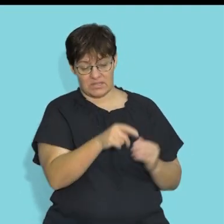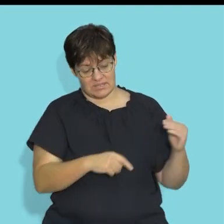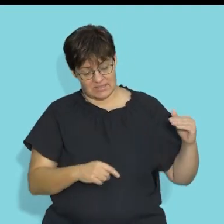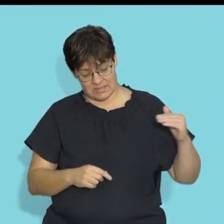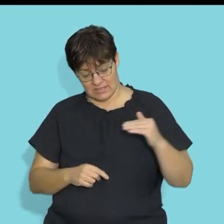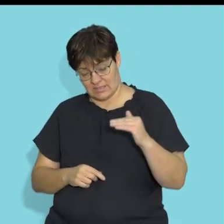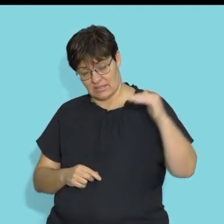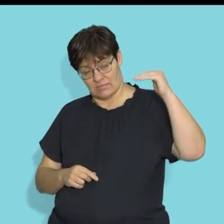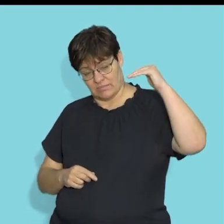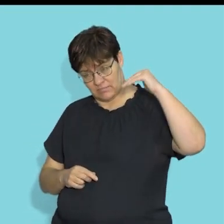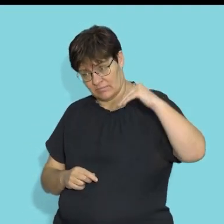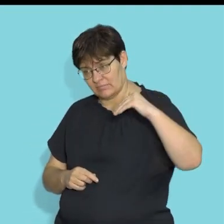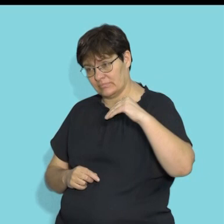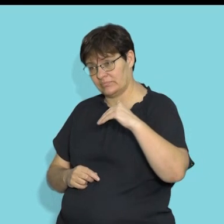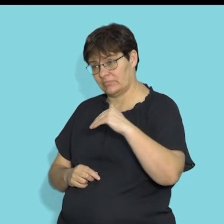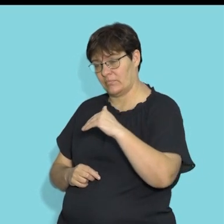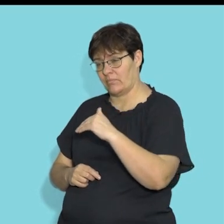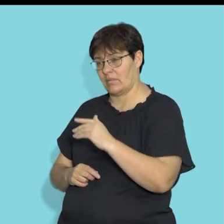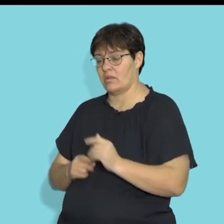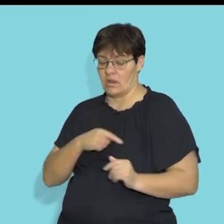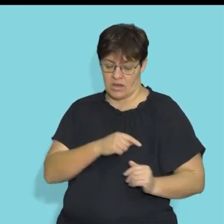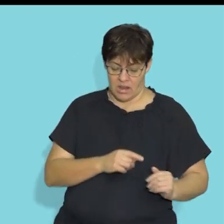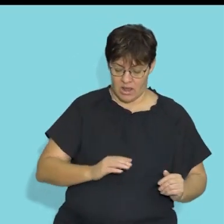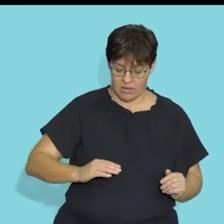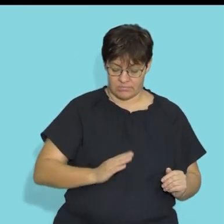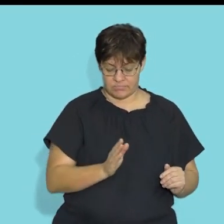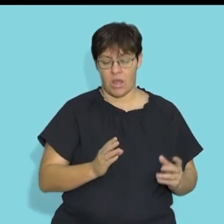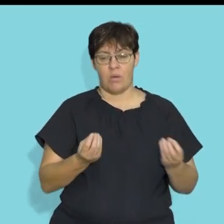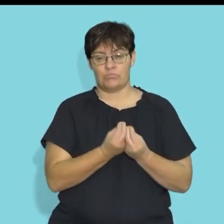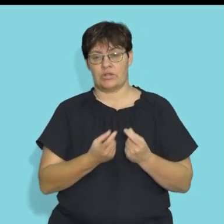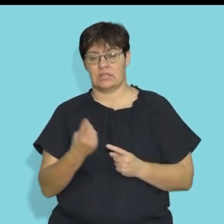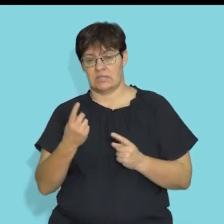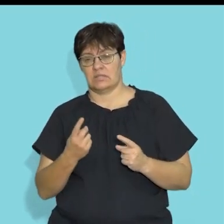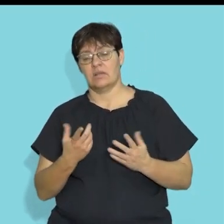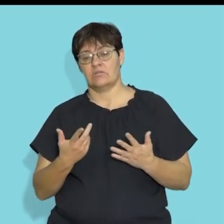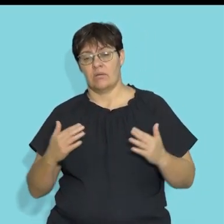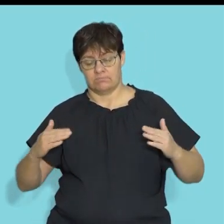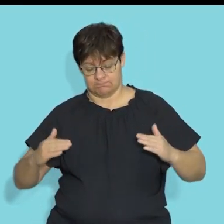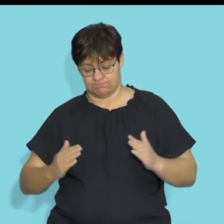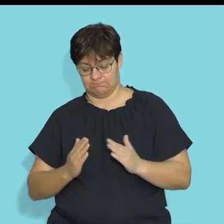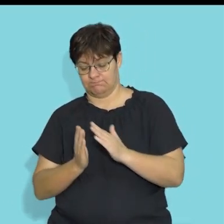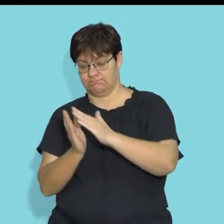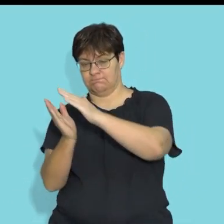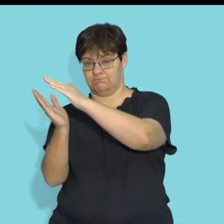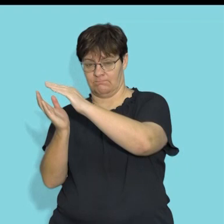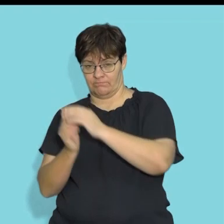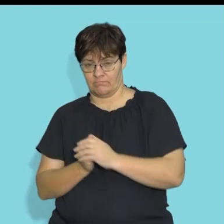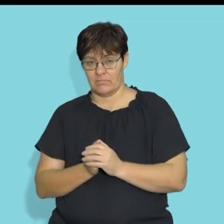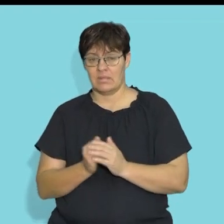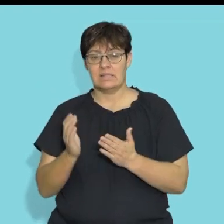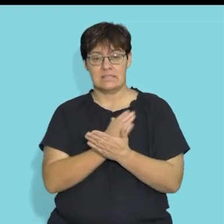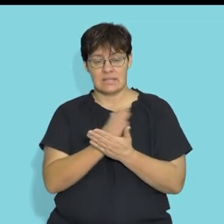our reactants start to convert into product. And as it converts into product, some of